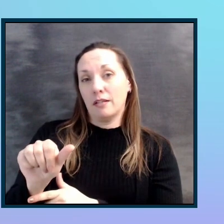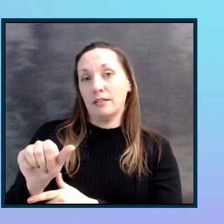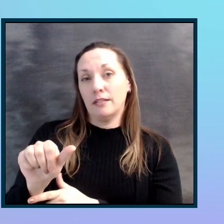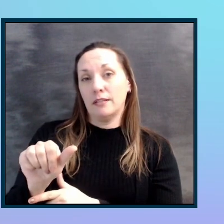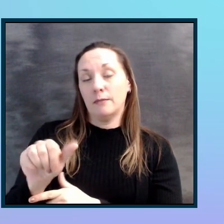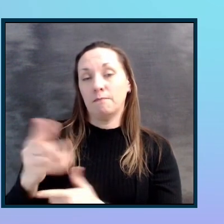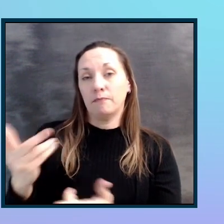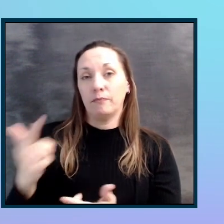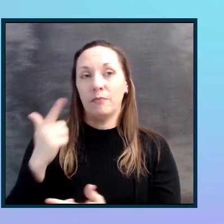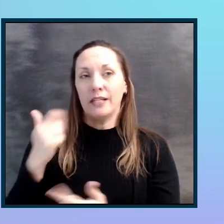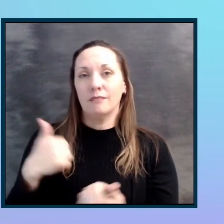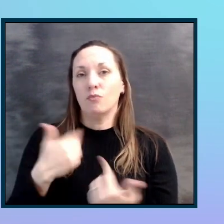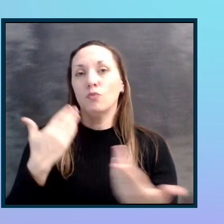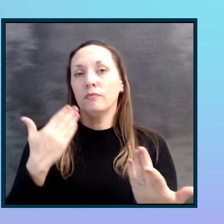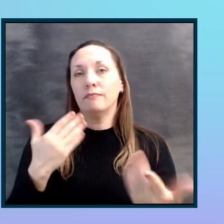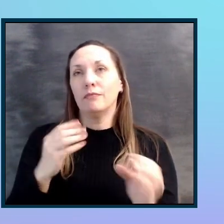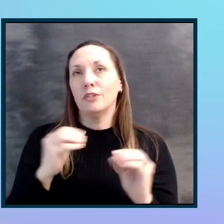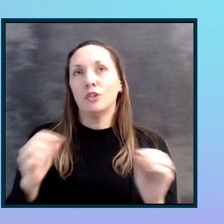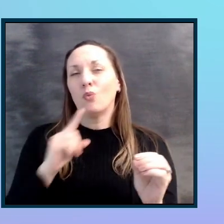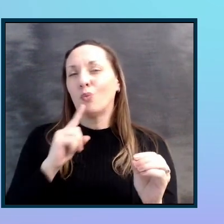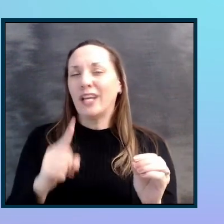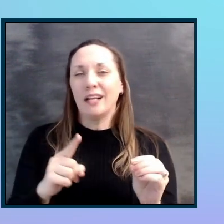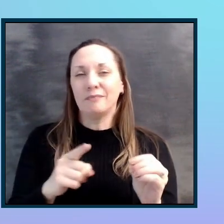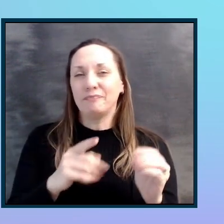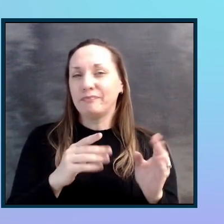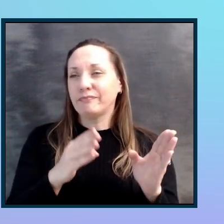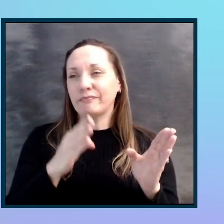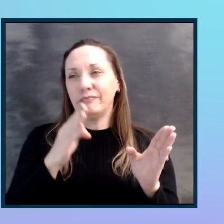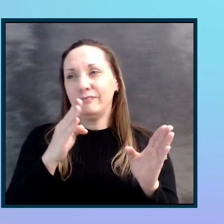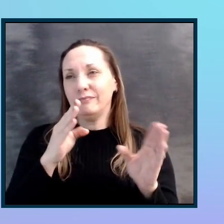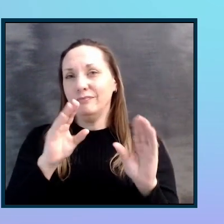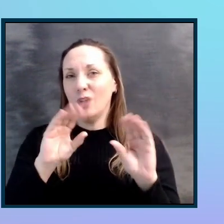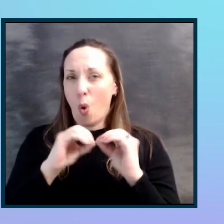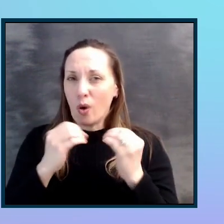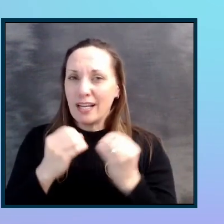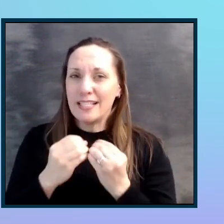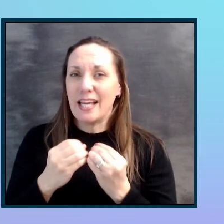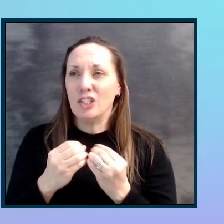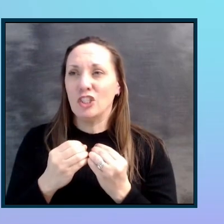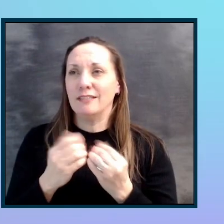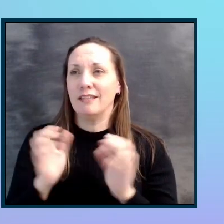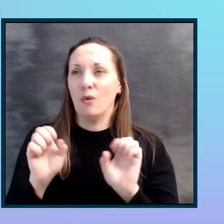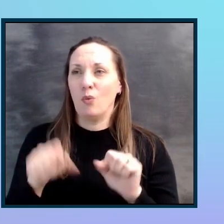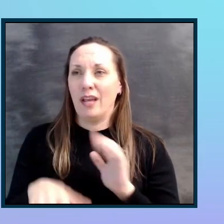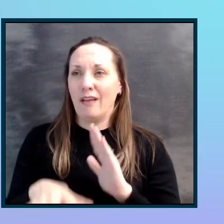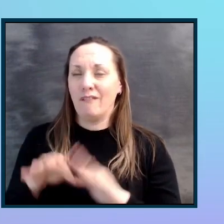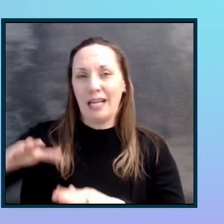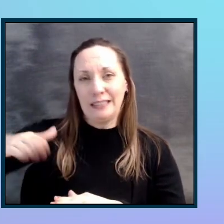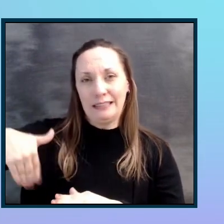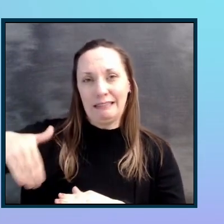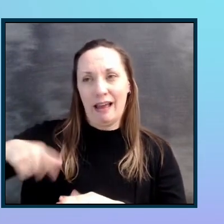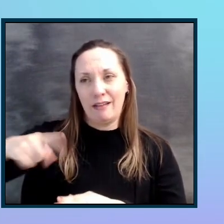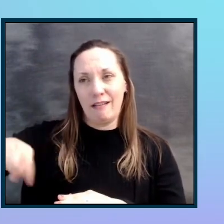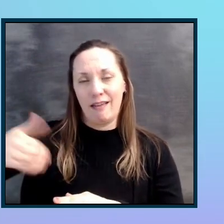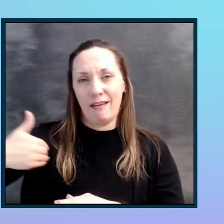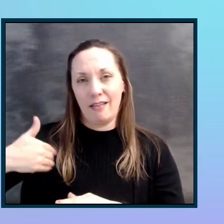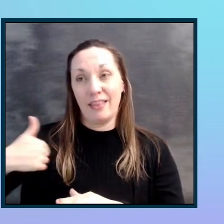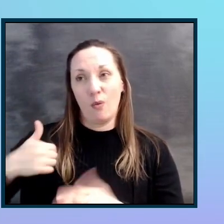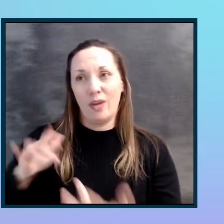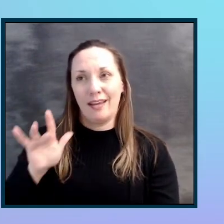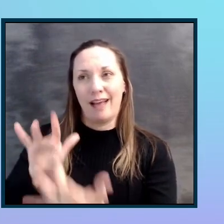videos. And the third one, which I found a little bit complicated, could it be recipes, or maybe it could be